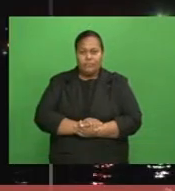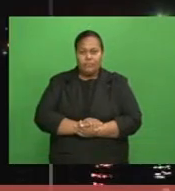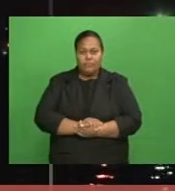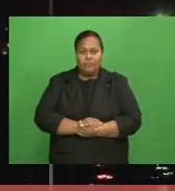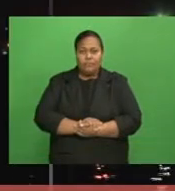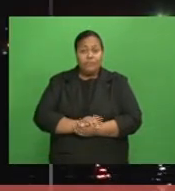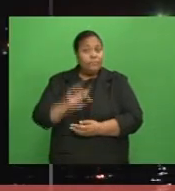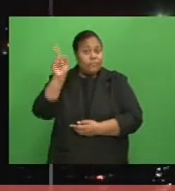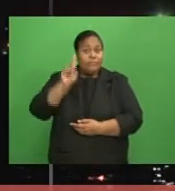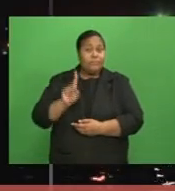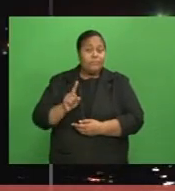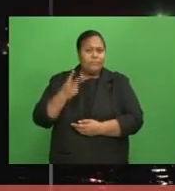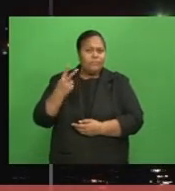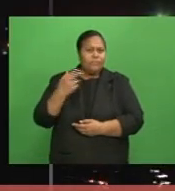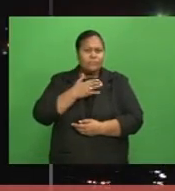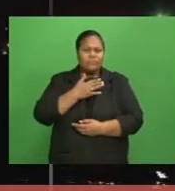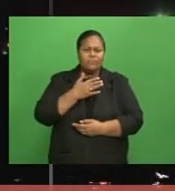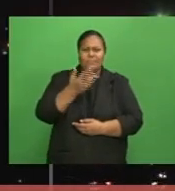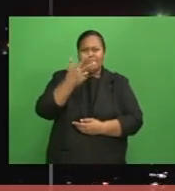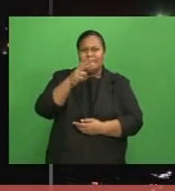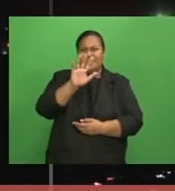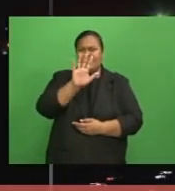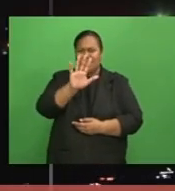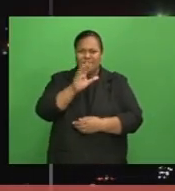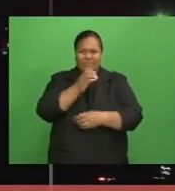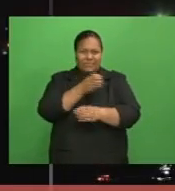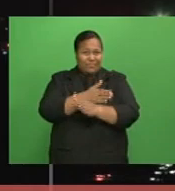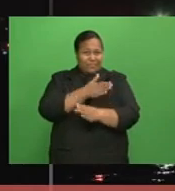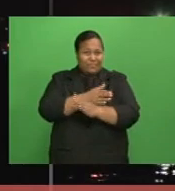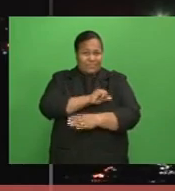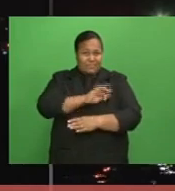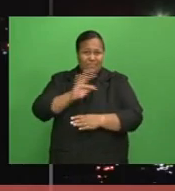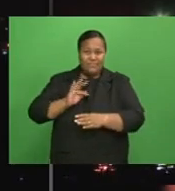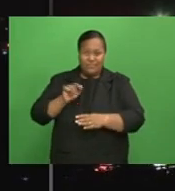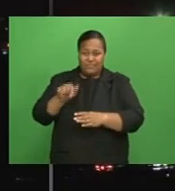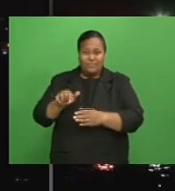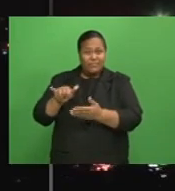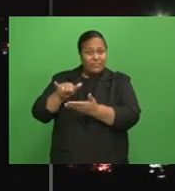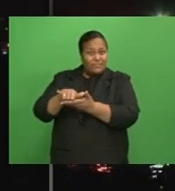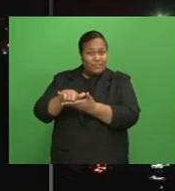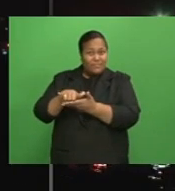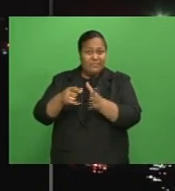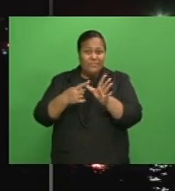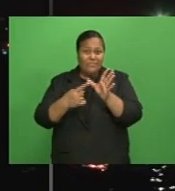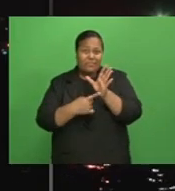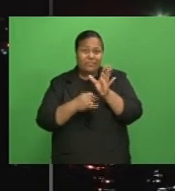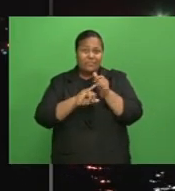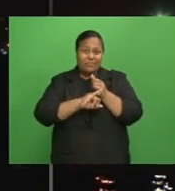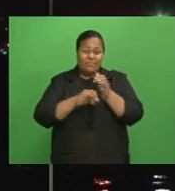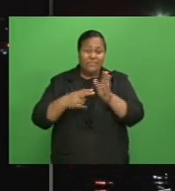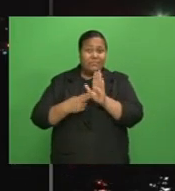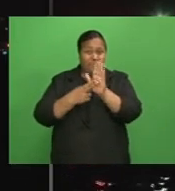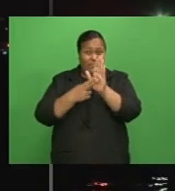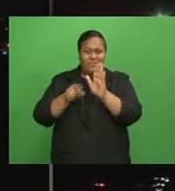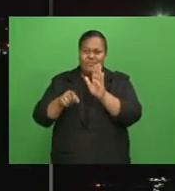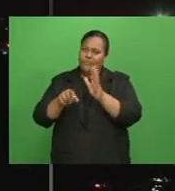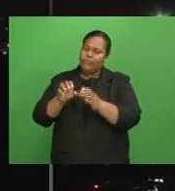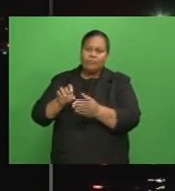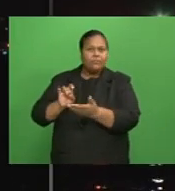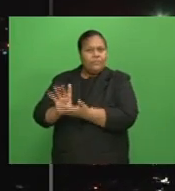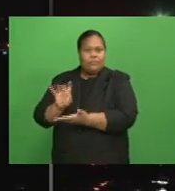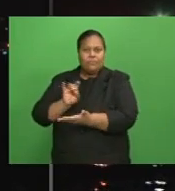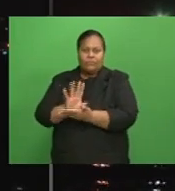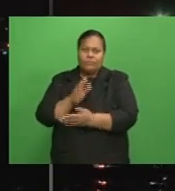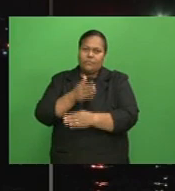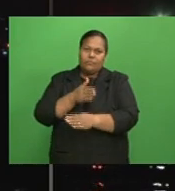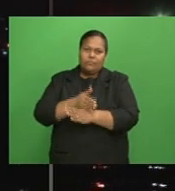Effective today, 285 employees of Air Terminal Services Limited have had their contracts terminated. This is due to